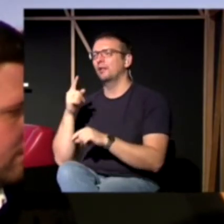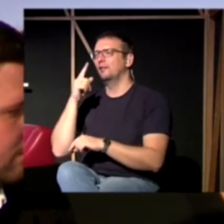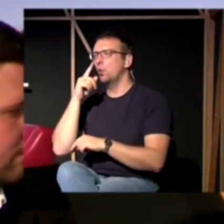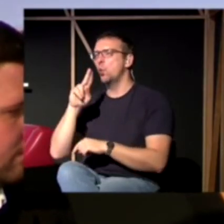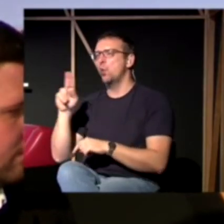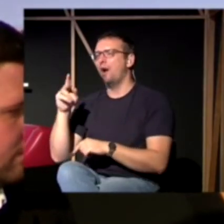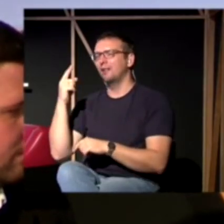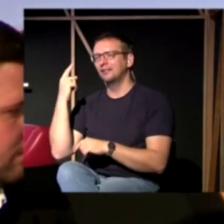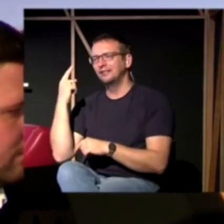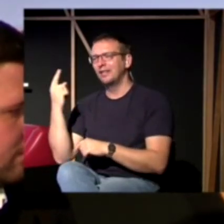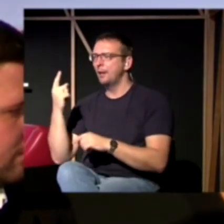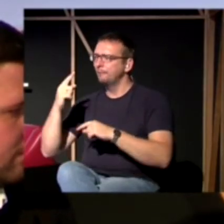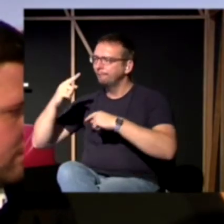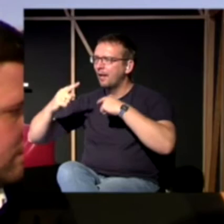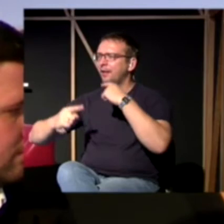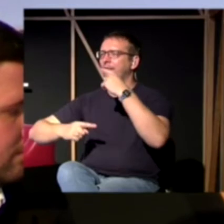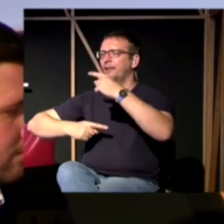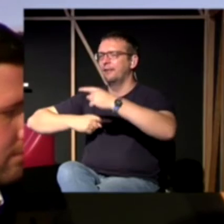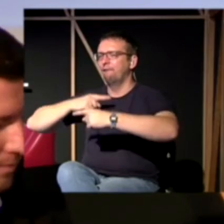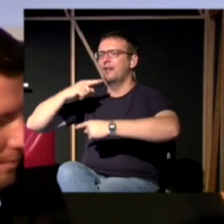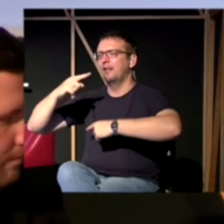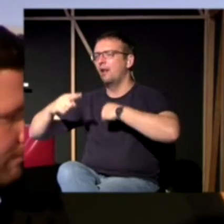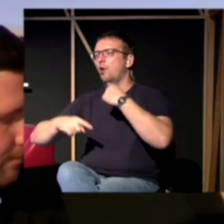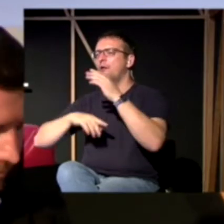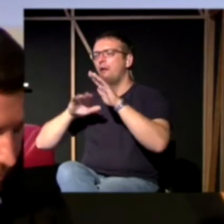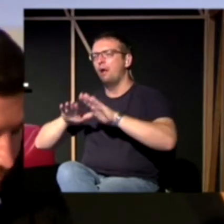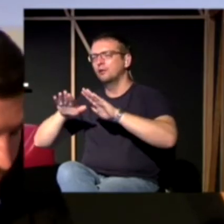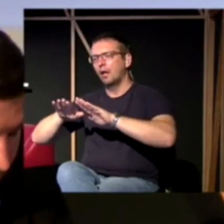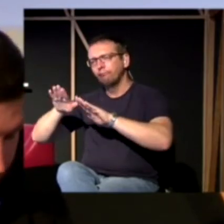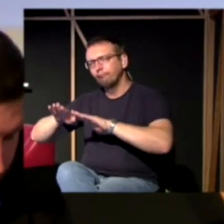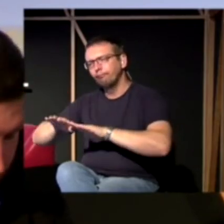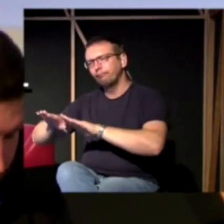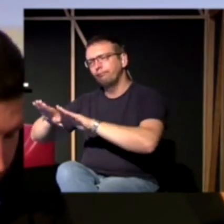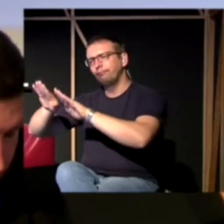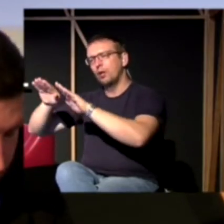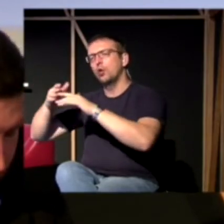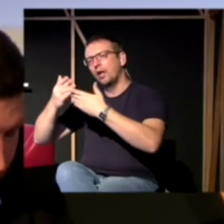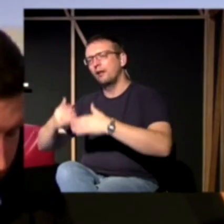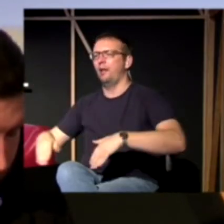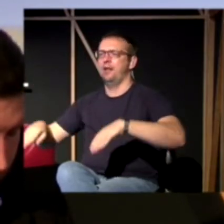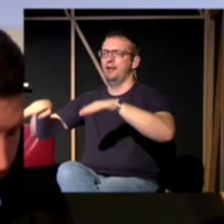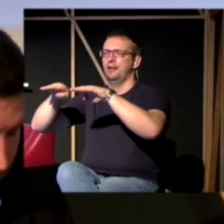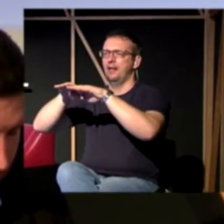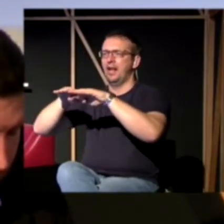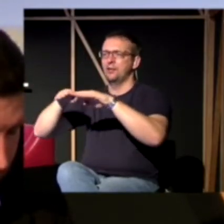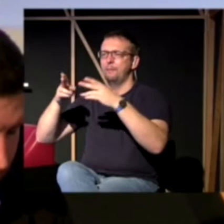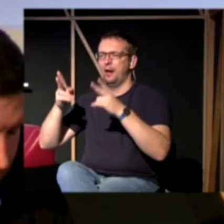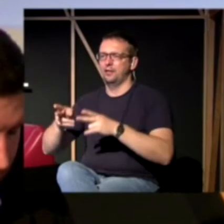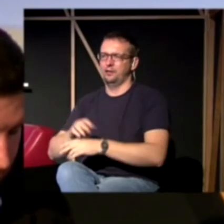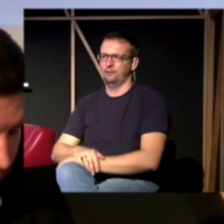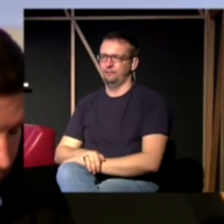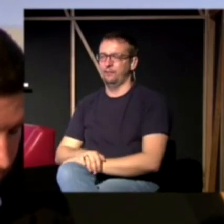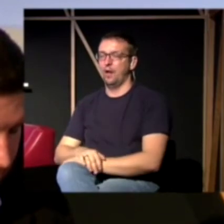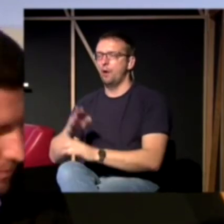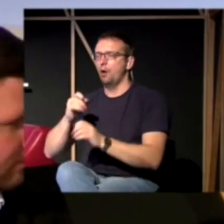that is more equal and inclusive. Coming back to audio description,